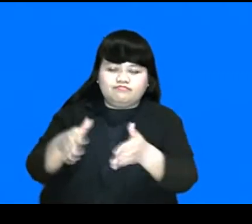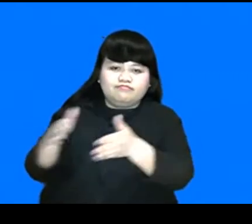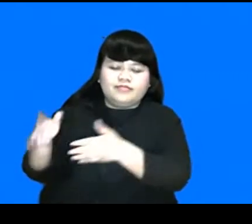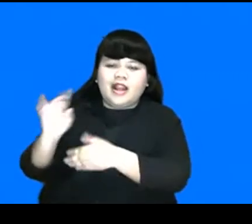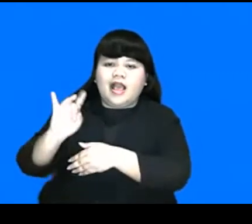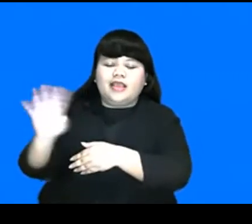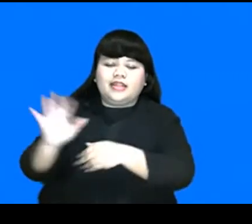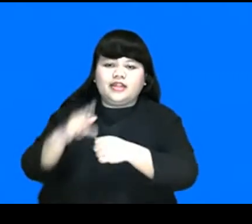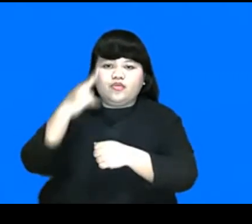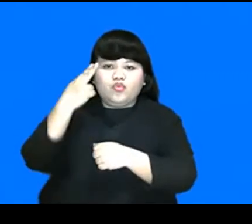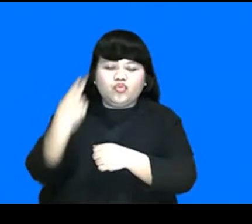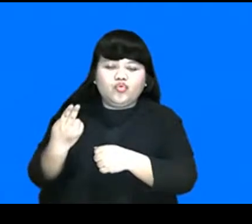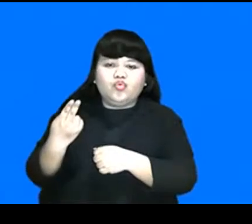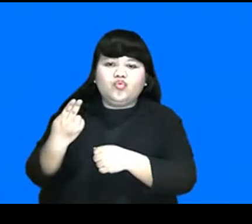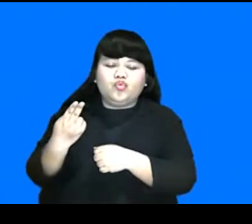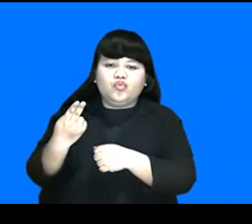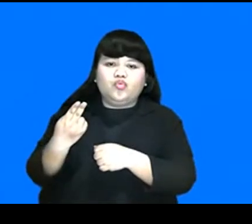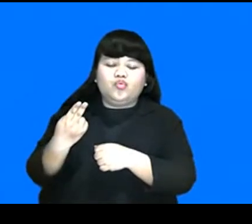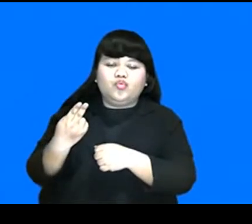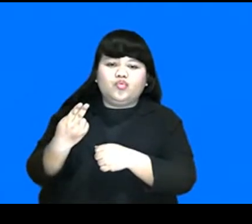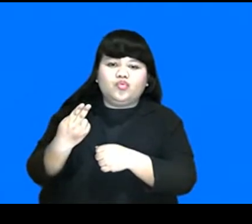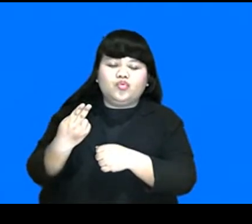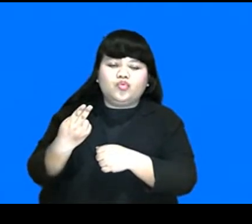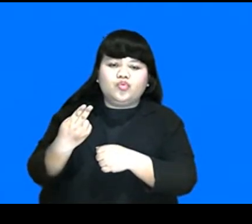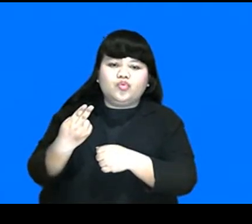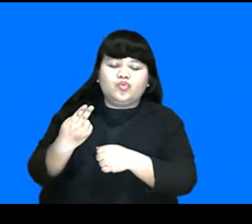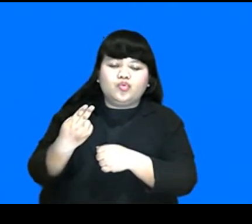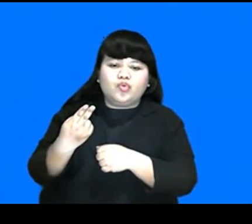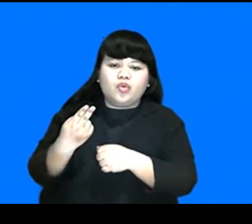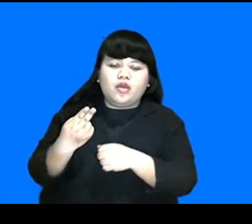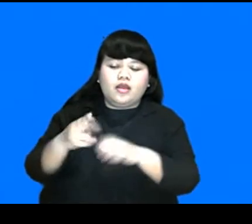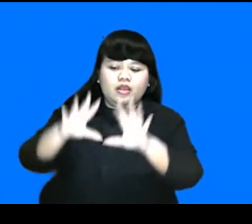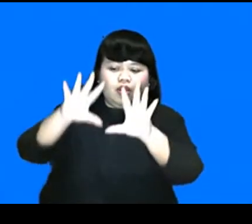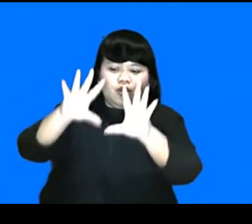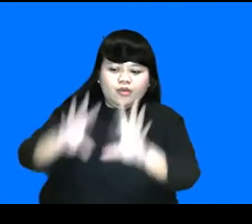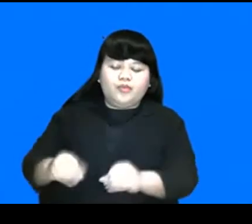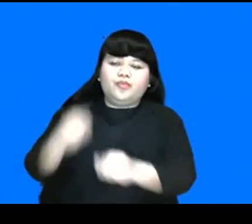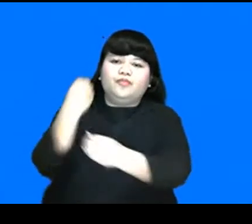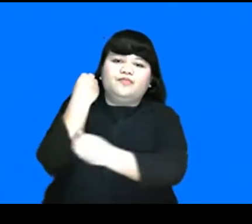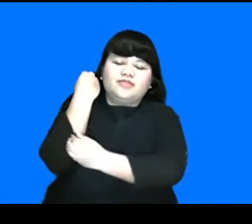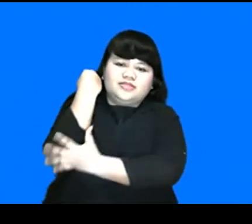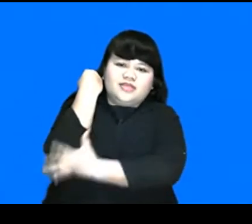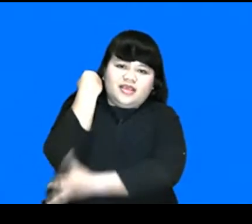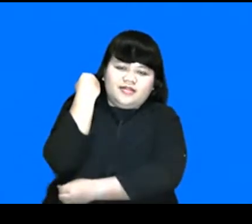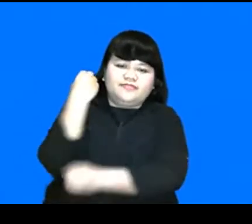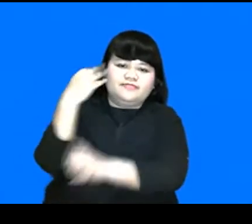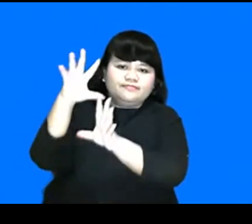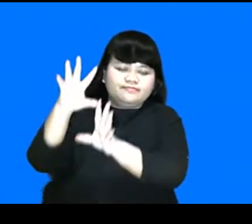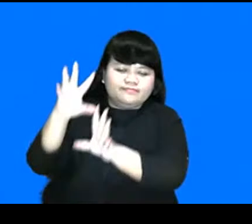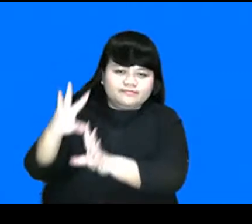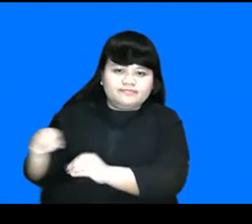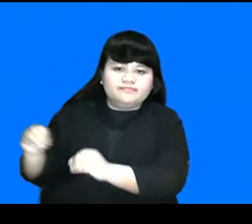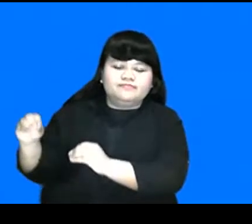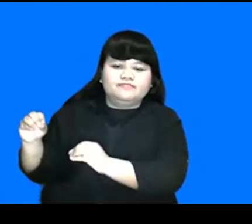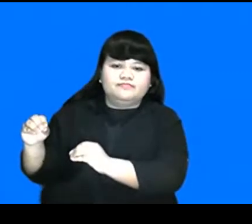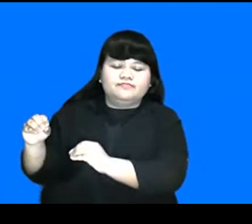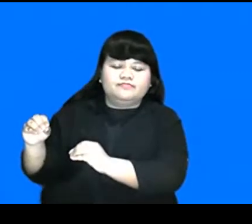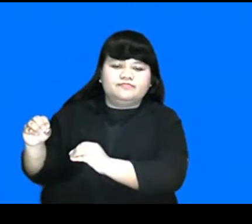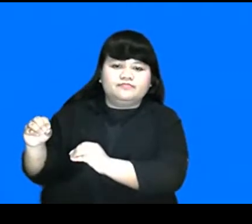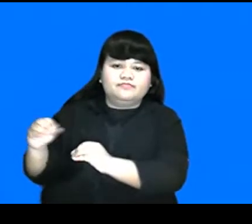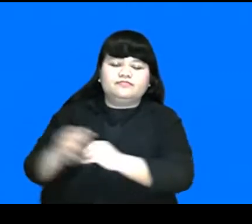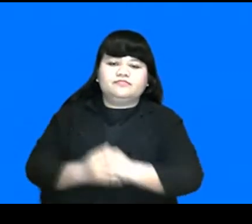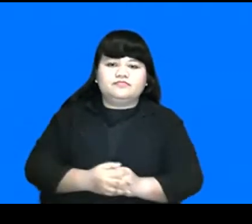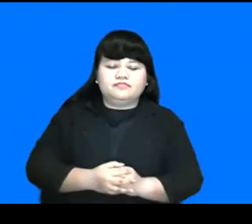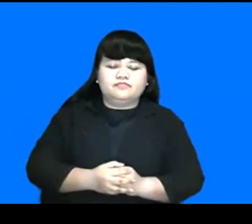to reduce poverty and also narrowing the inequality gap. Yeah, and also it is